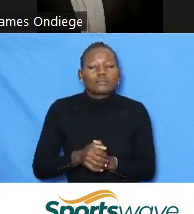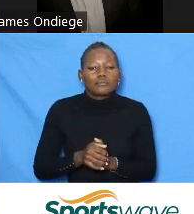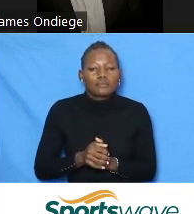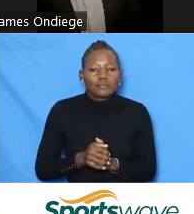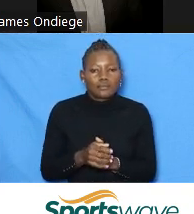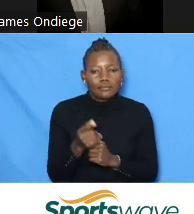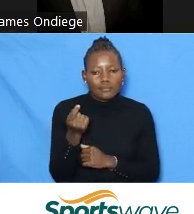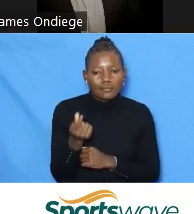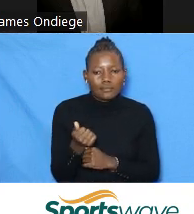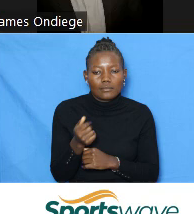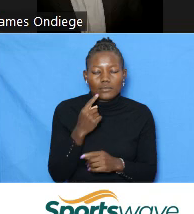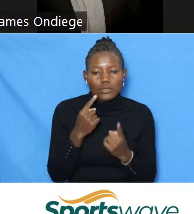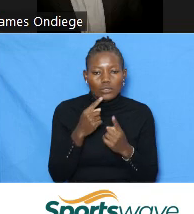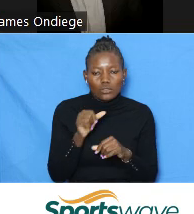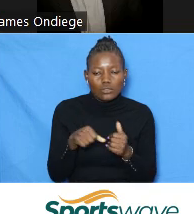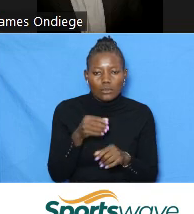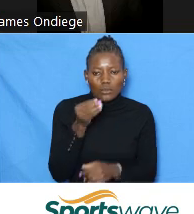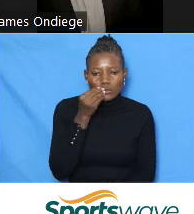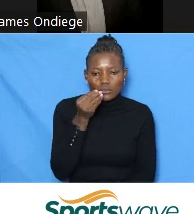A small touch on nutritionists.